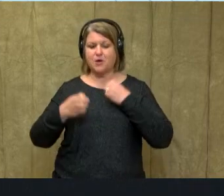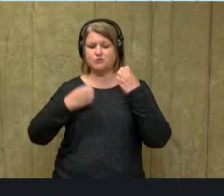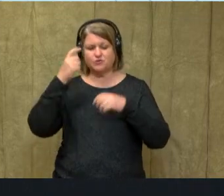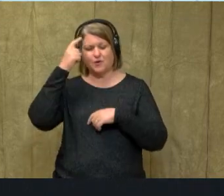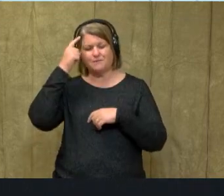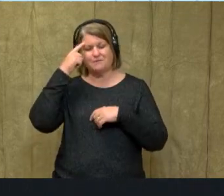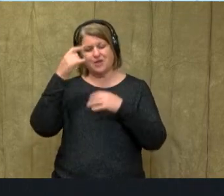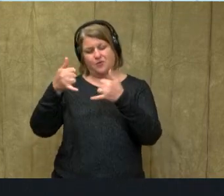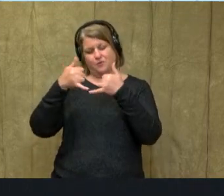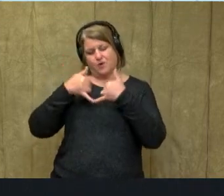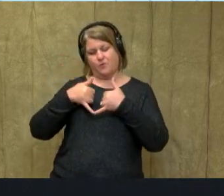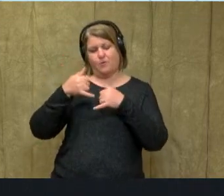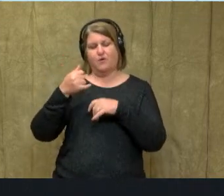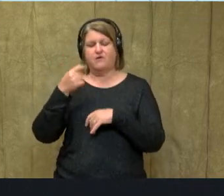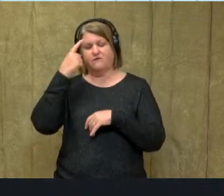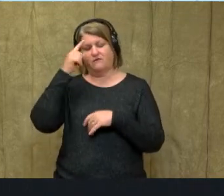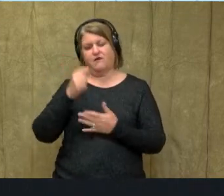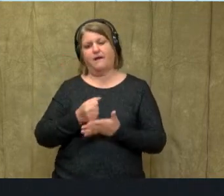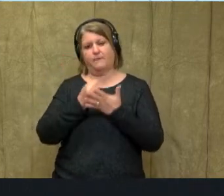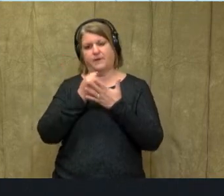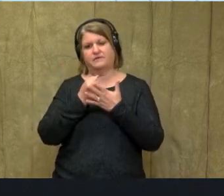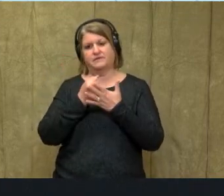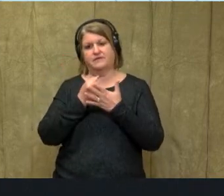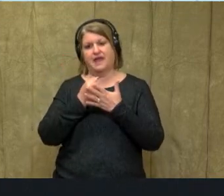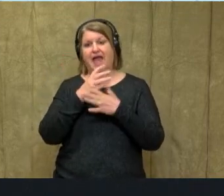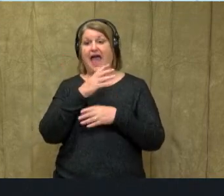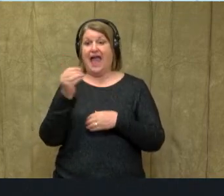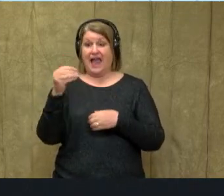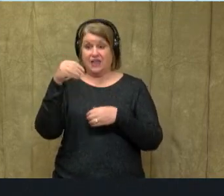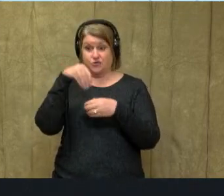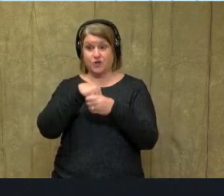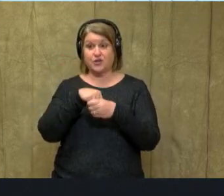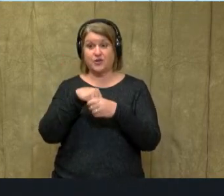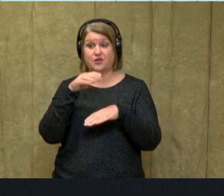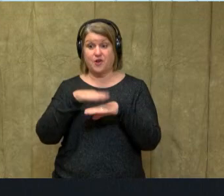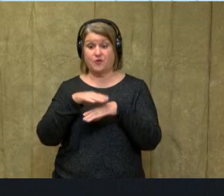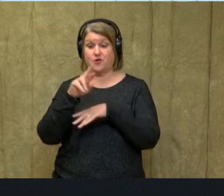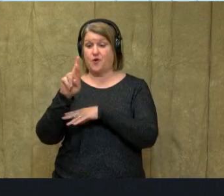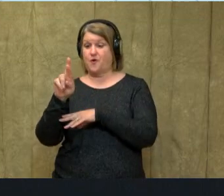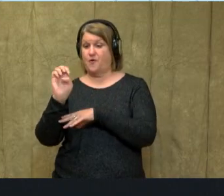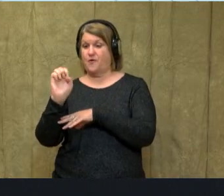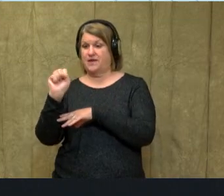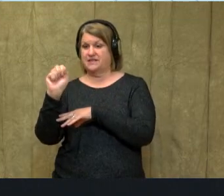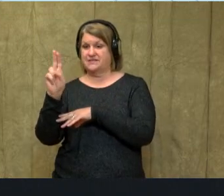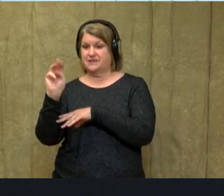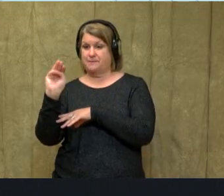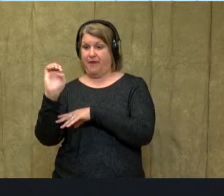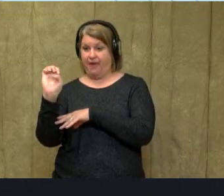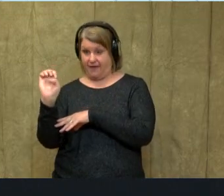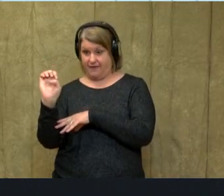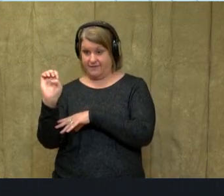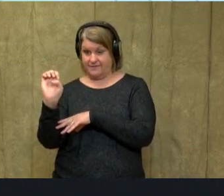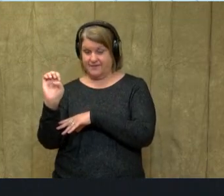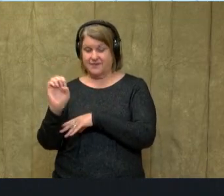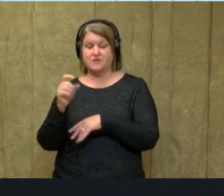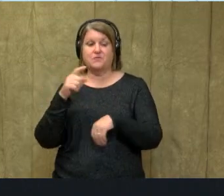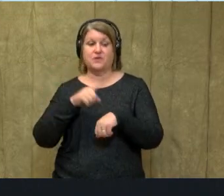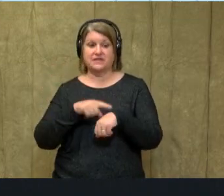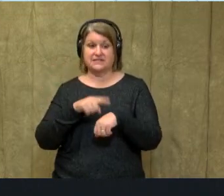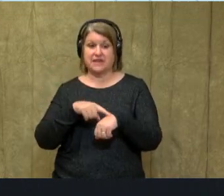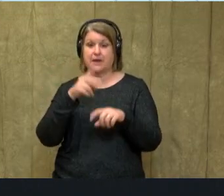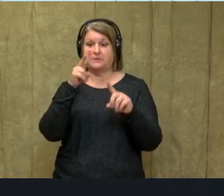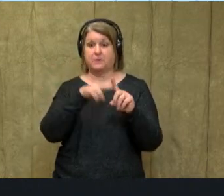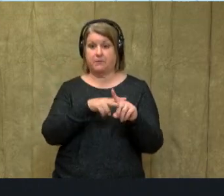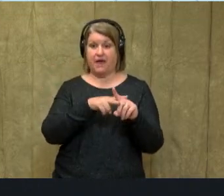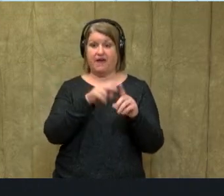And then a byproduct of that is you get to include it on a resume. And when it comes time to apply to colleges and